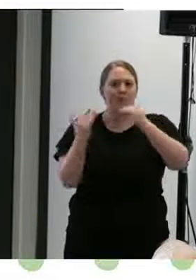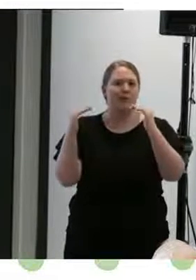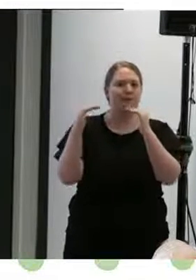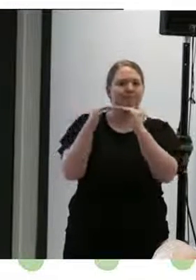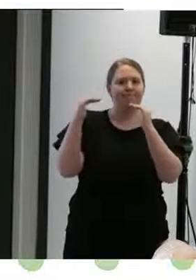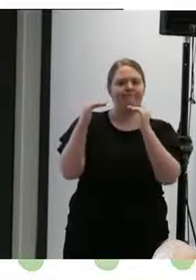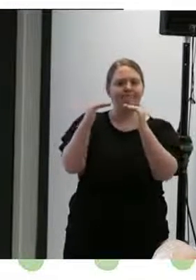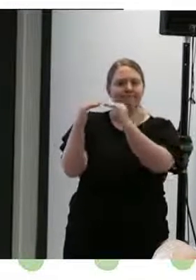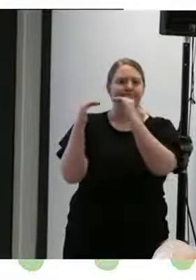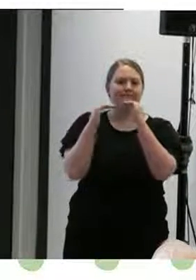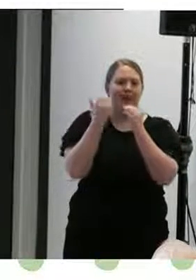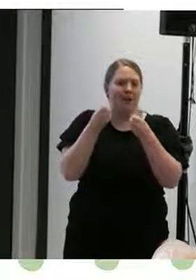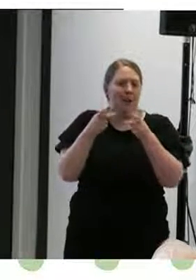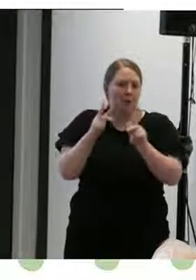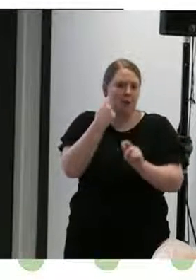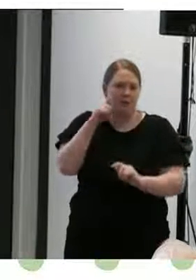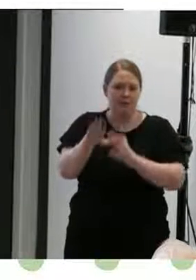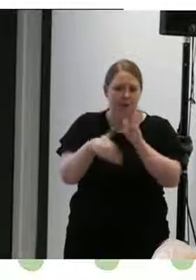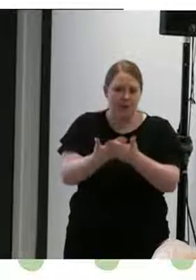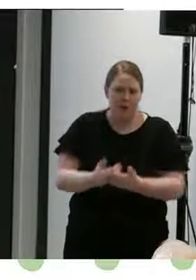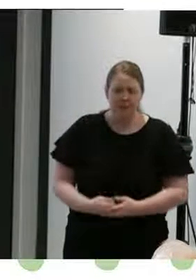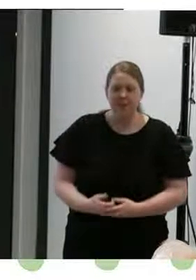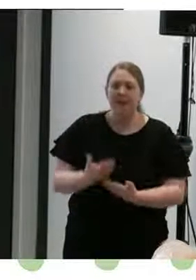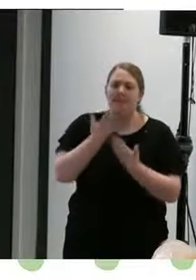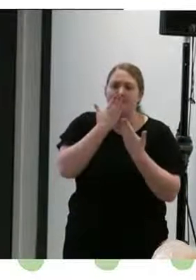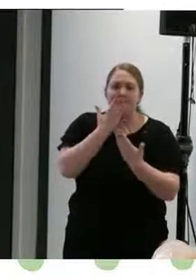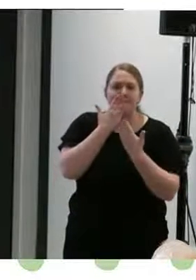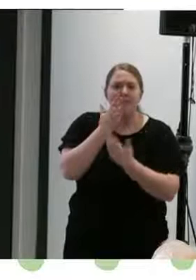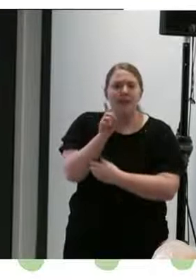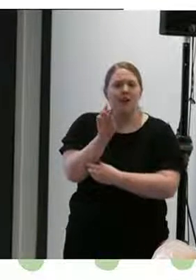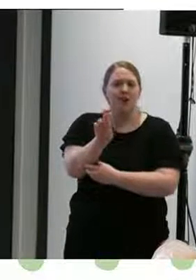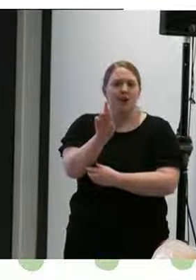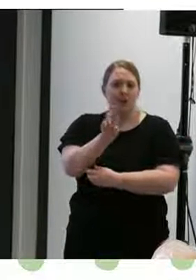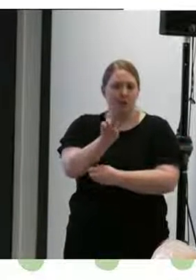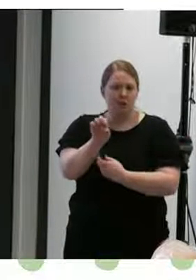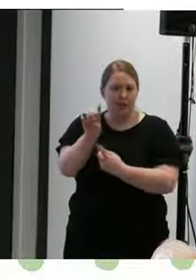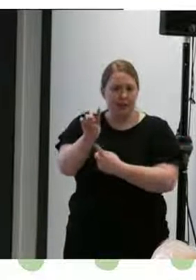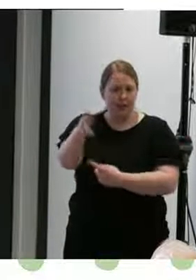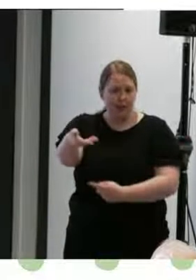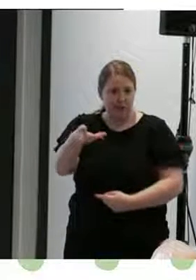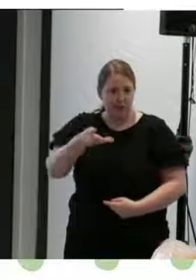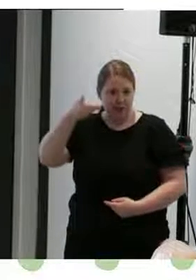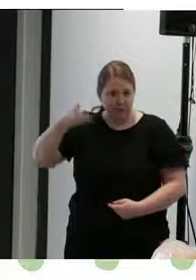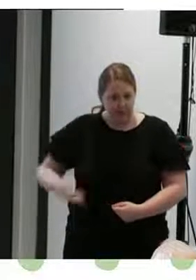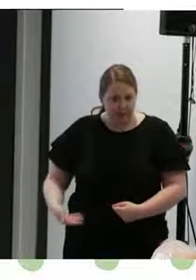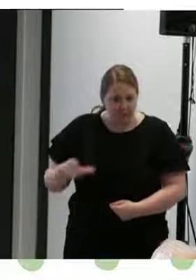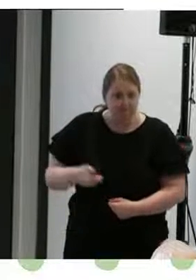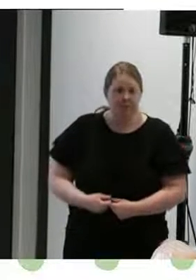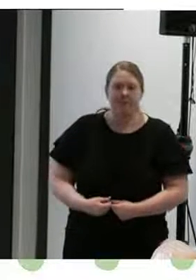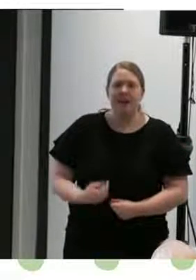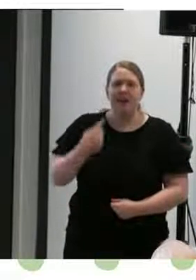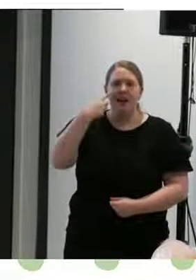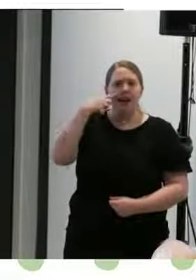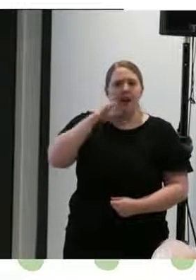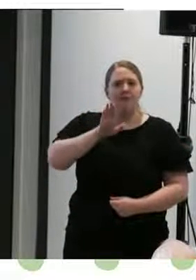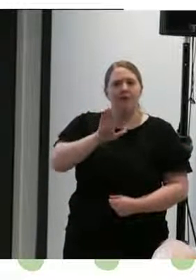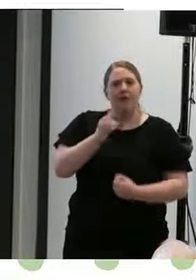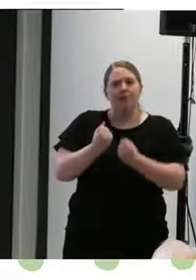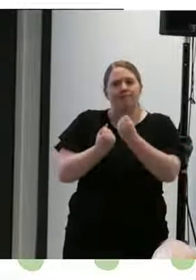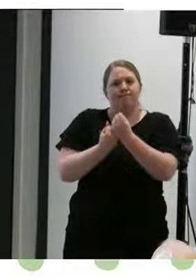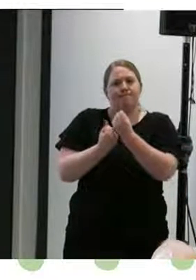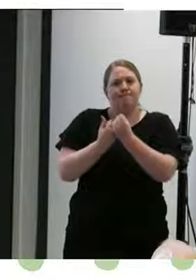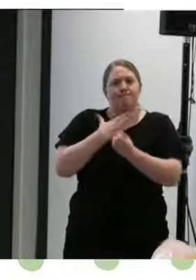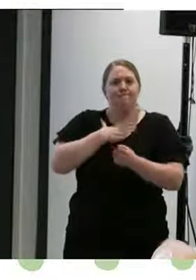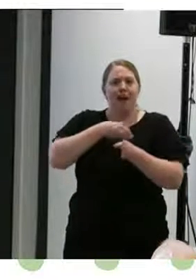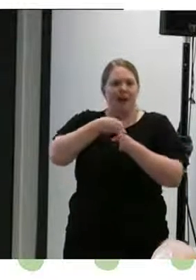for all. I really want to thank Dr. Reed, not only for inviting me, but for this support of my career over the